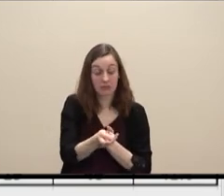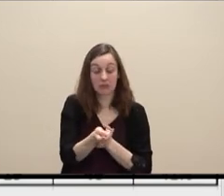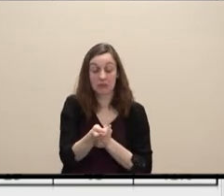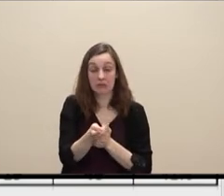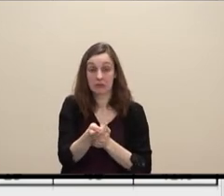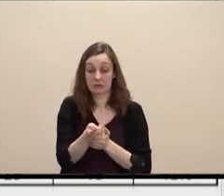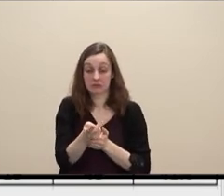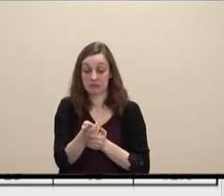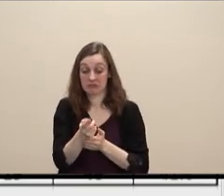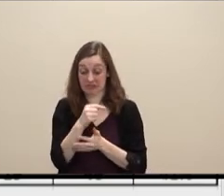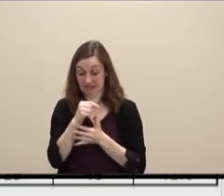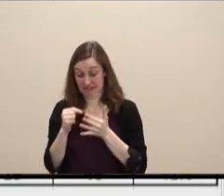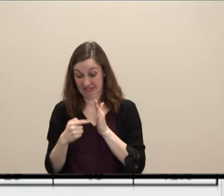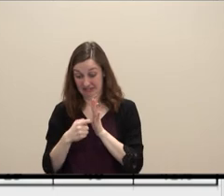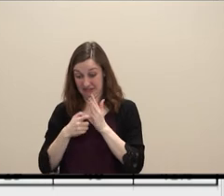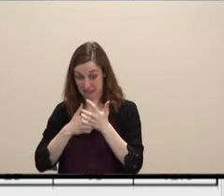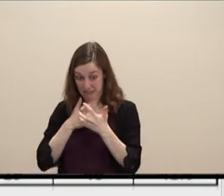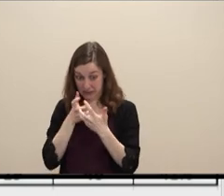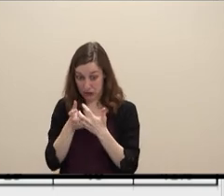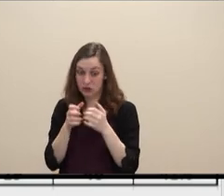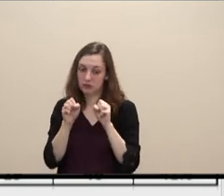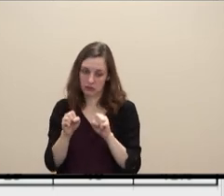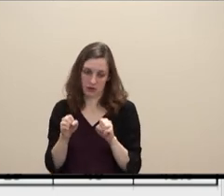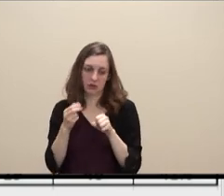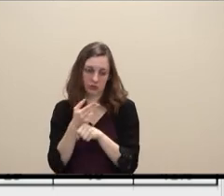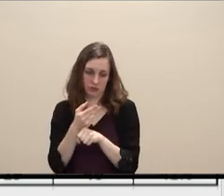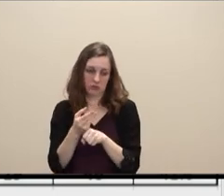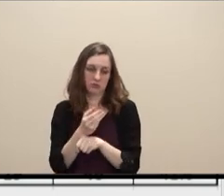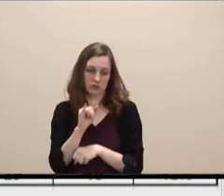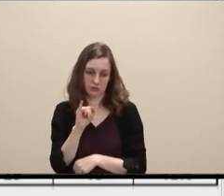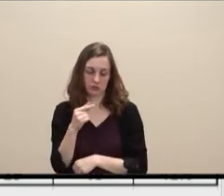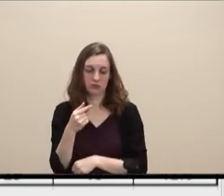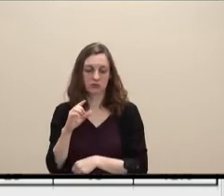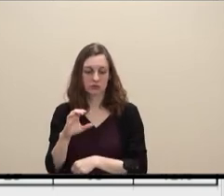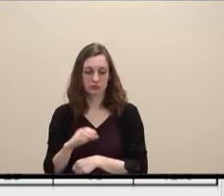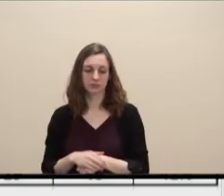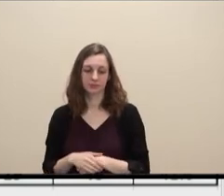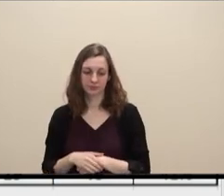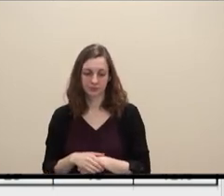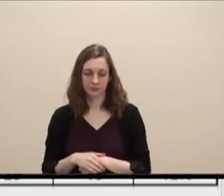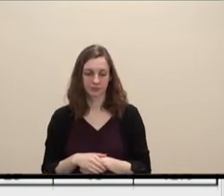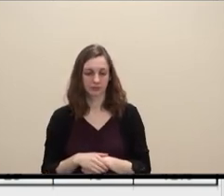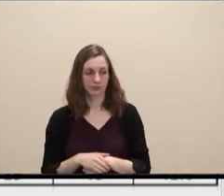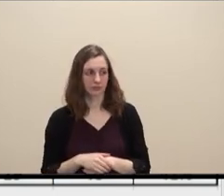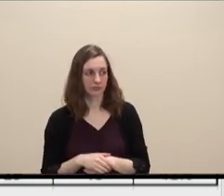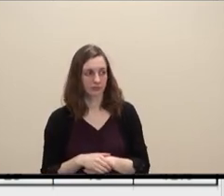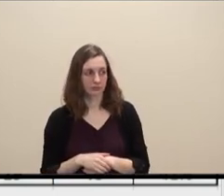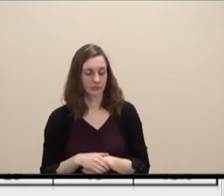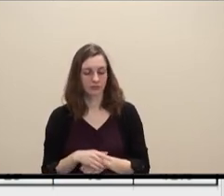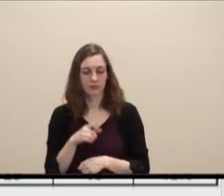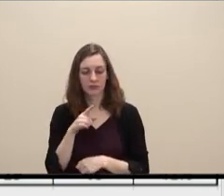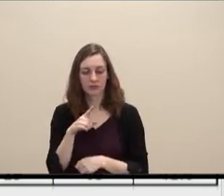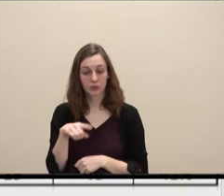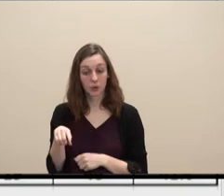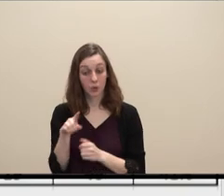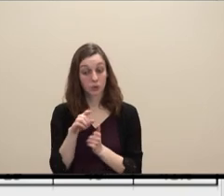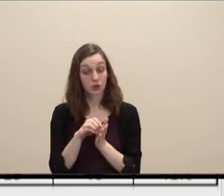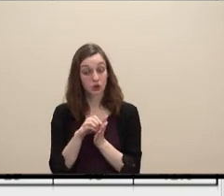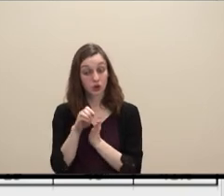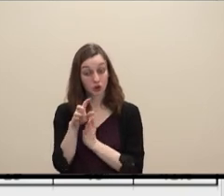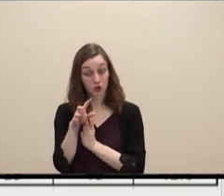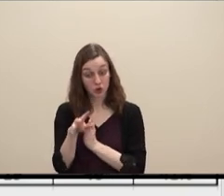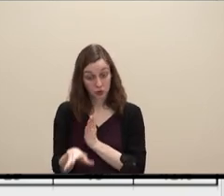committee. When students who earn credit in EOC exams spring and summer 2020, they got the waiver from the